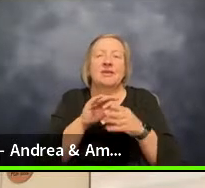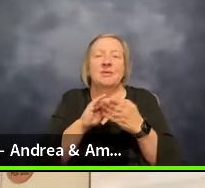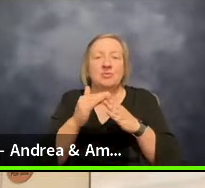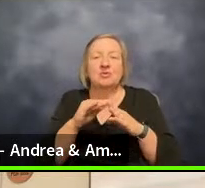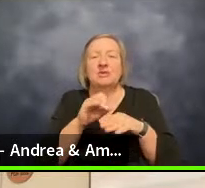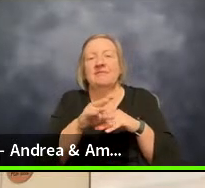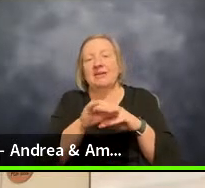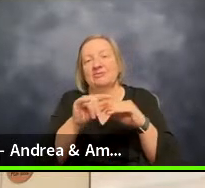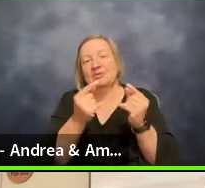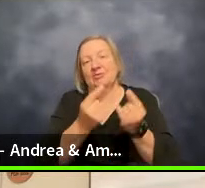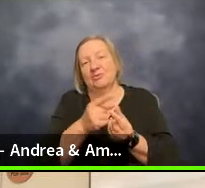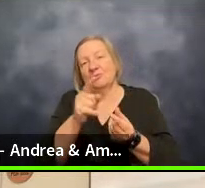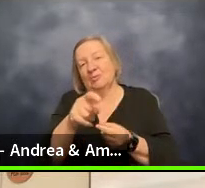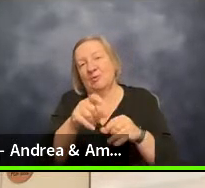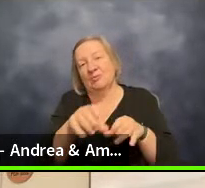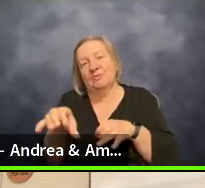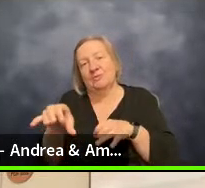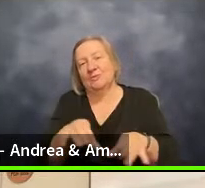meant to do.